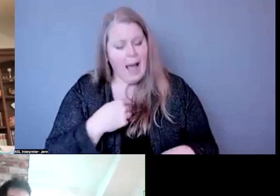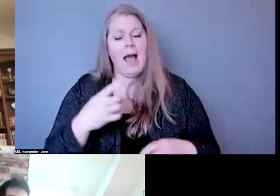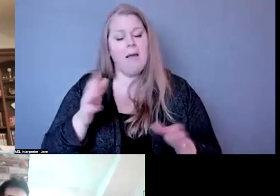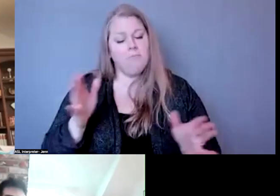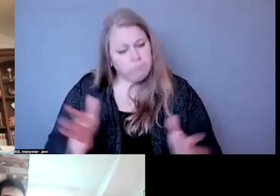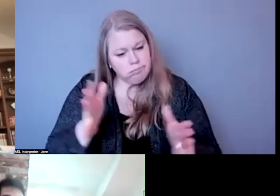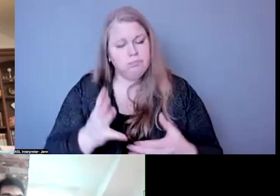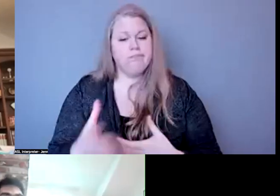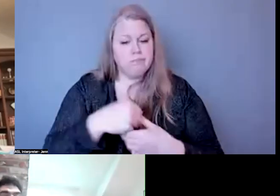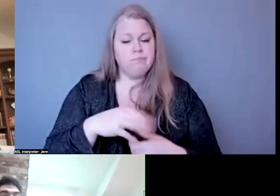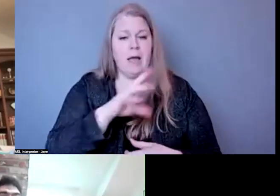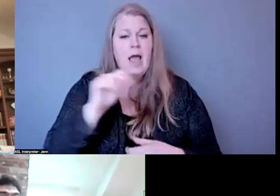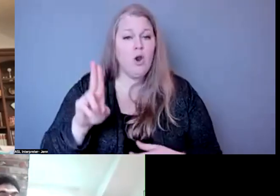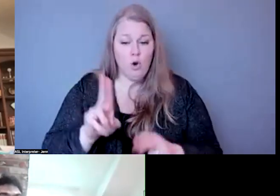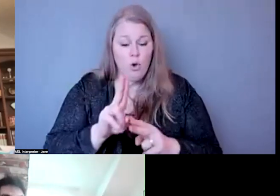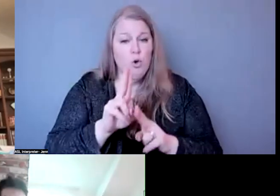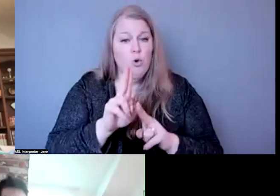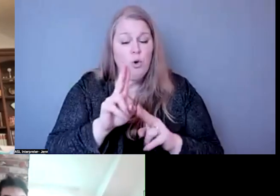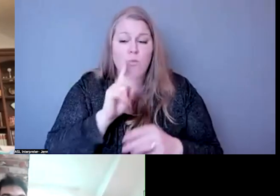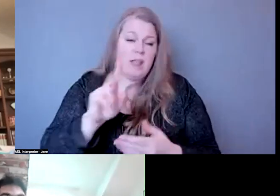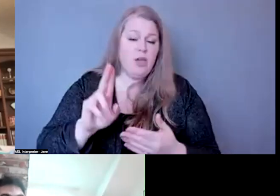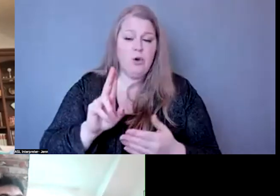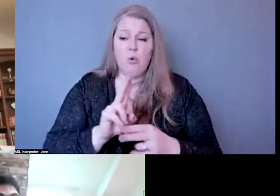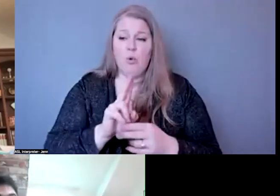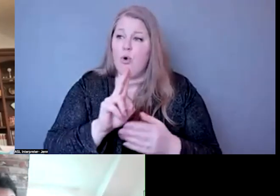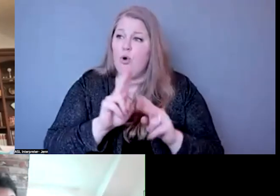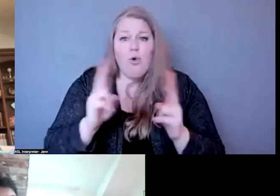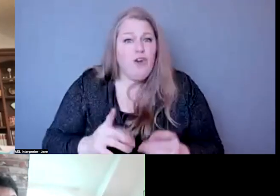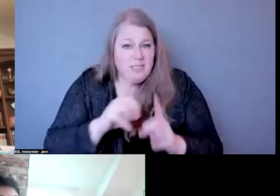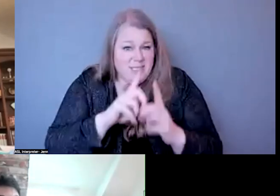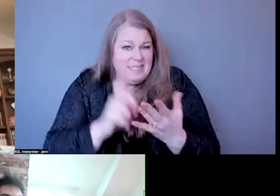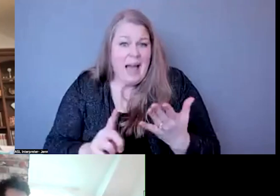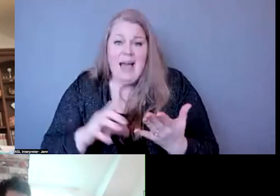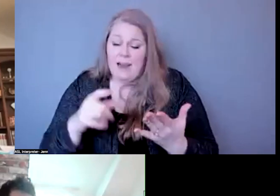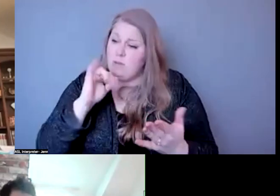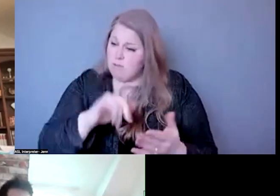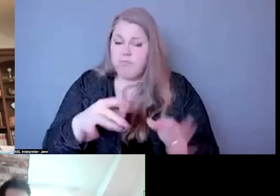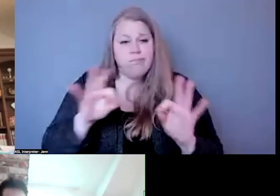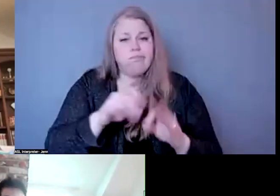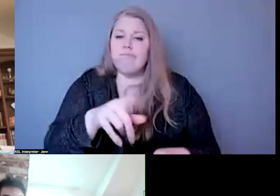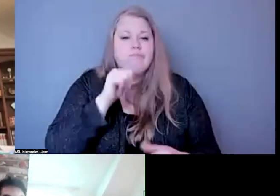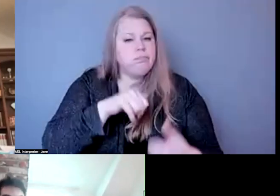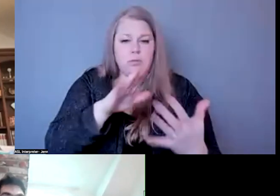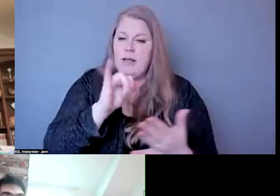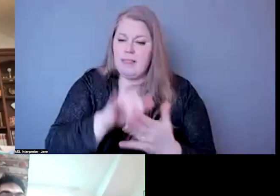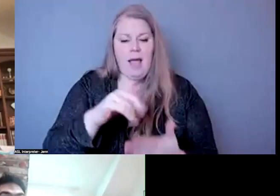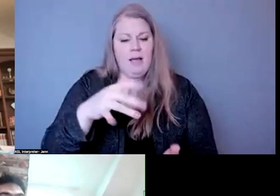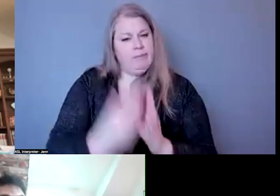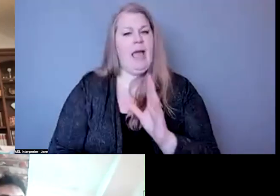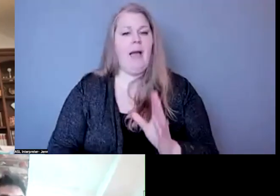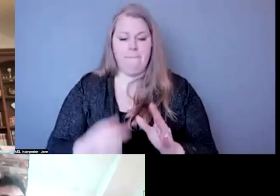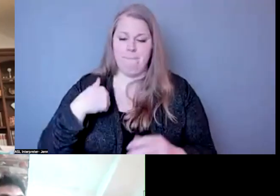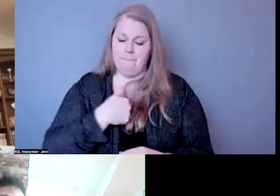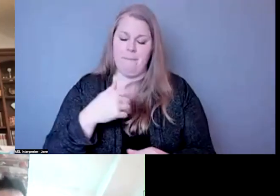universal design, but honestly, that only gets you so far and still does not address the exponential gap problem that I've been referring